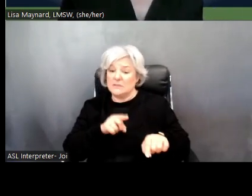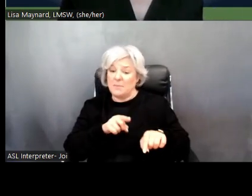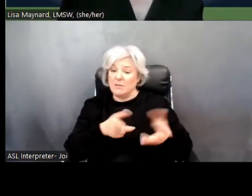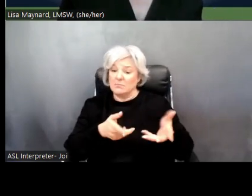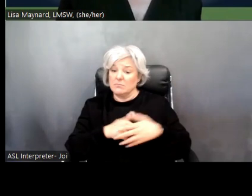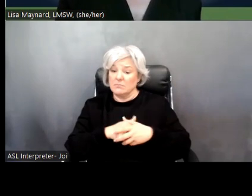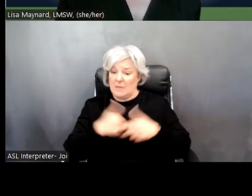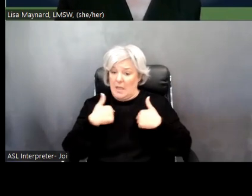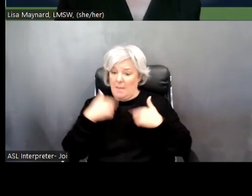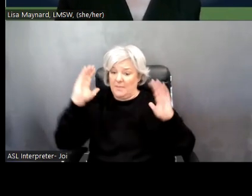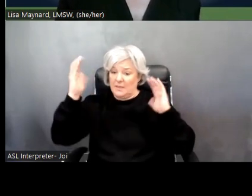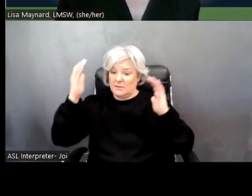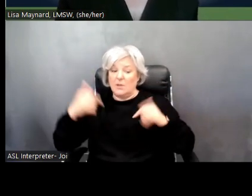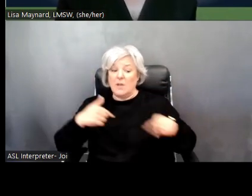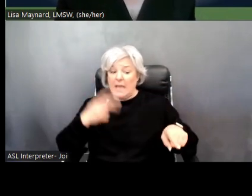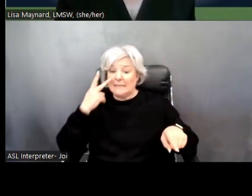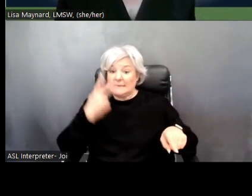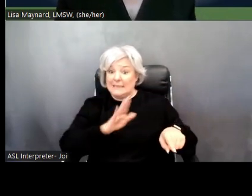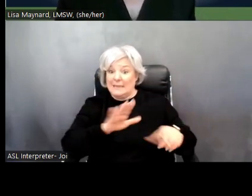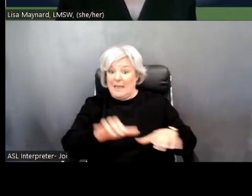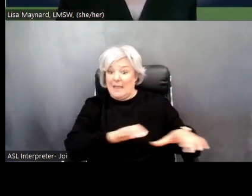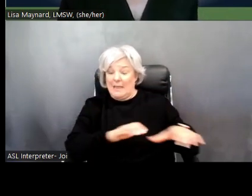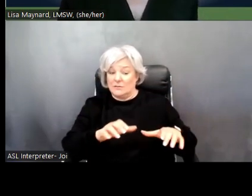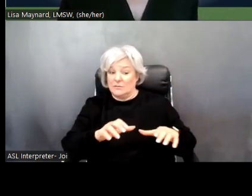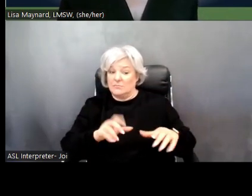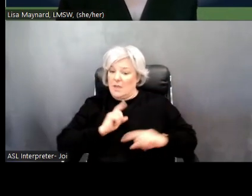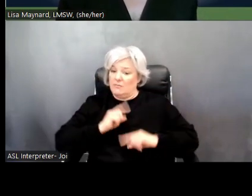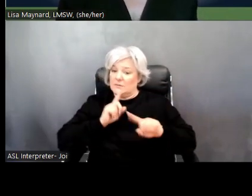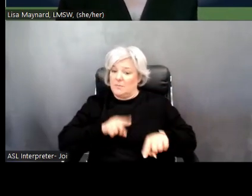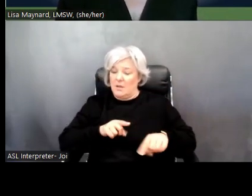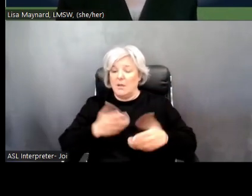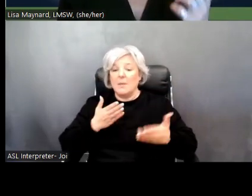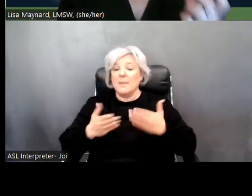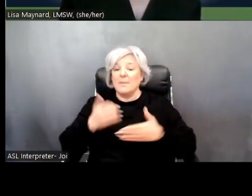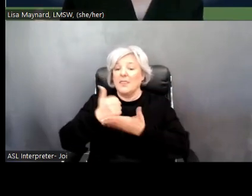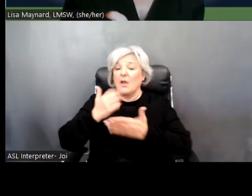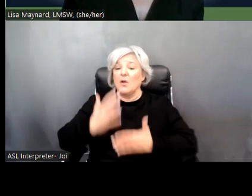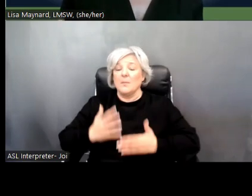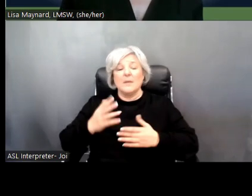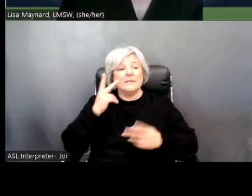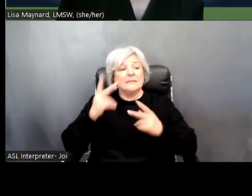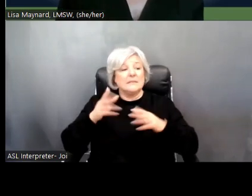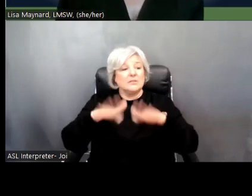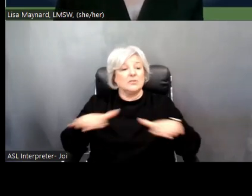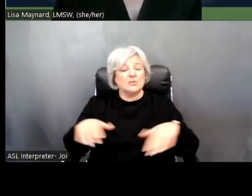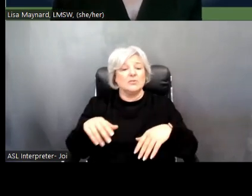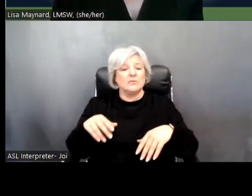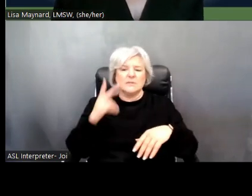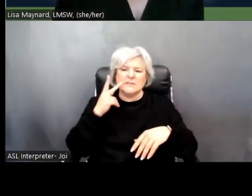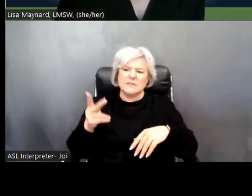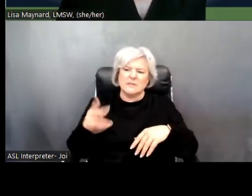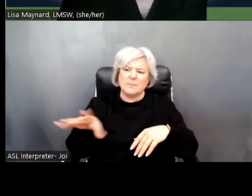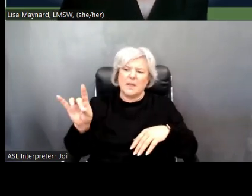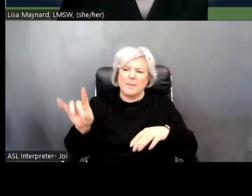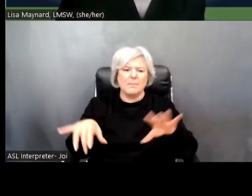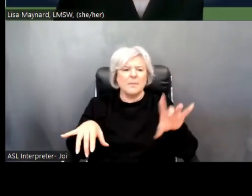the adult. So a therapist in the room might see a child walk around the room and pick up different objects. And you can say things